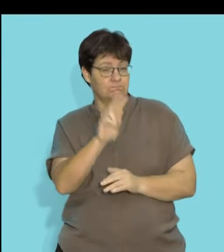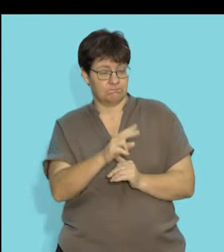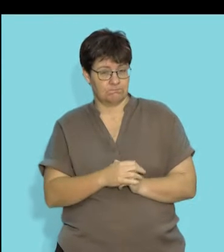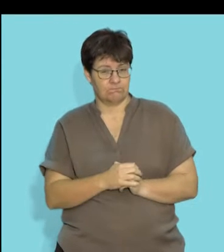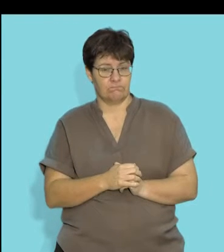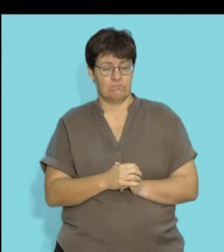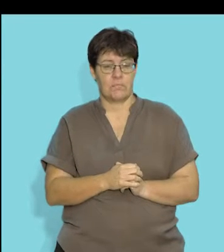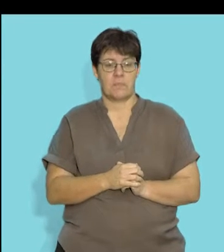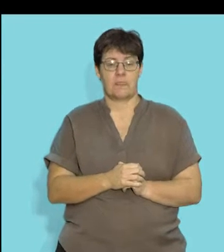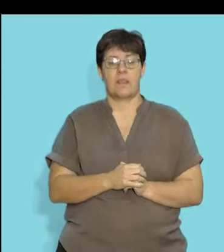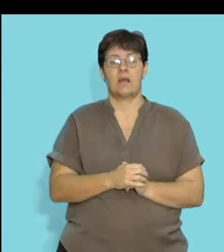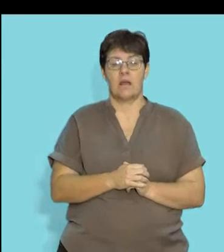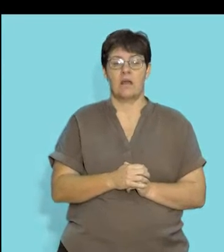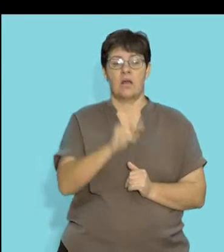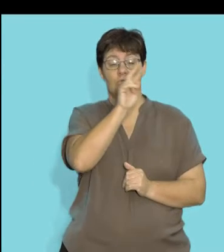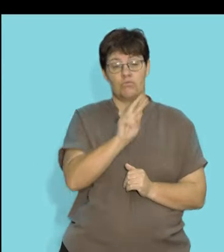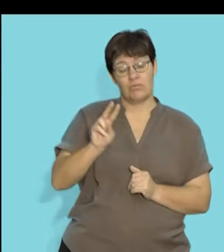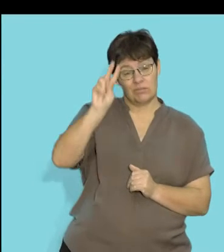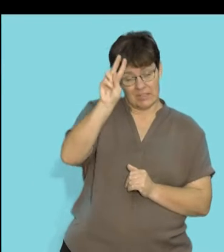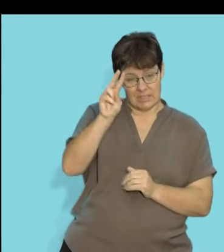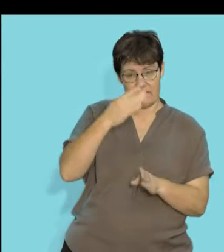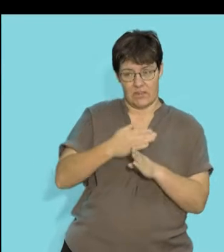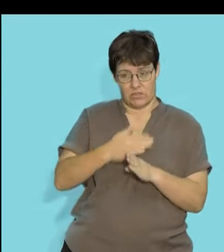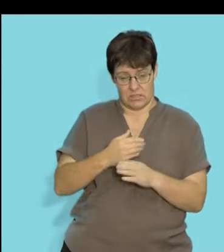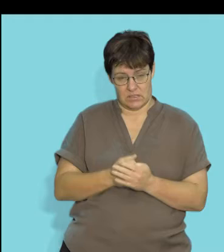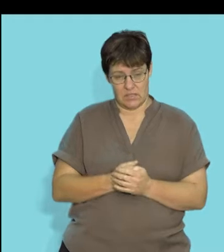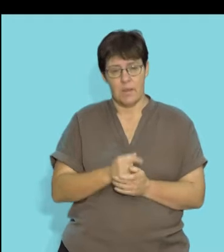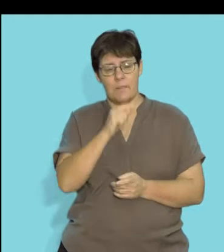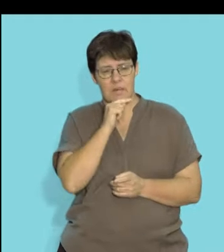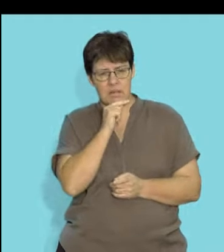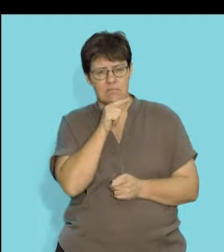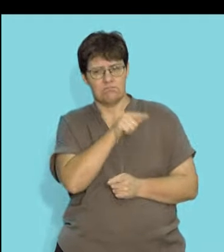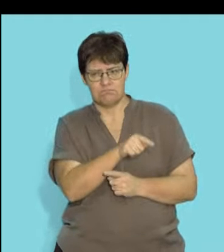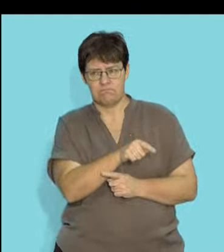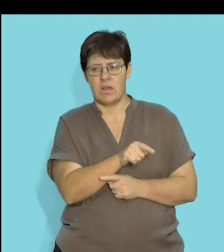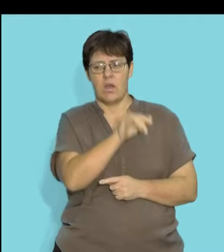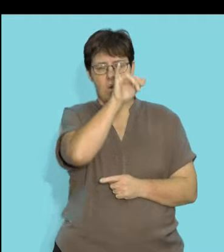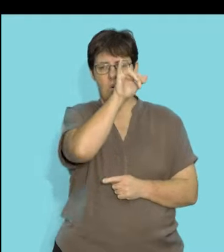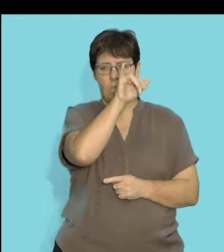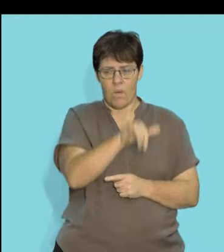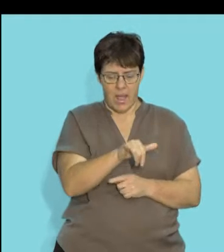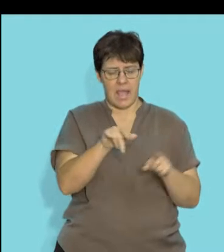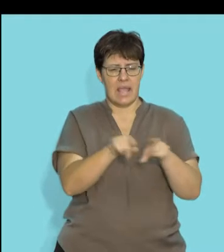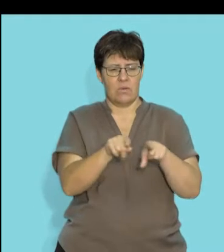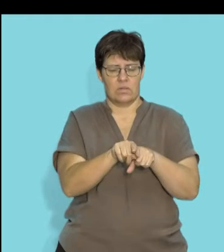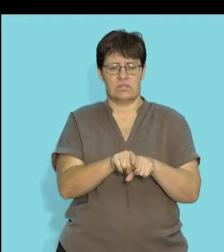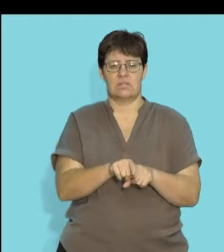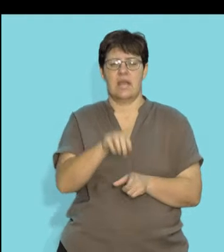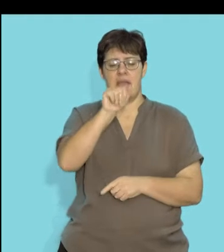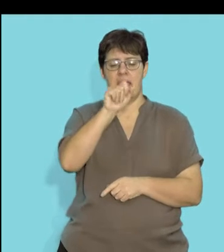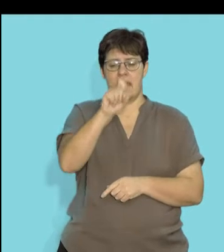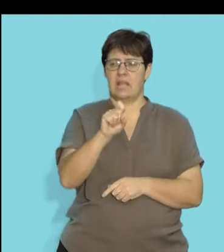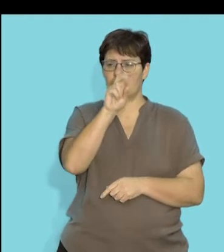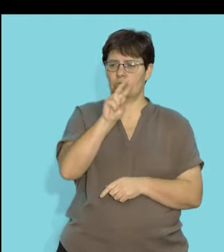we're going to look at is the quadratic function, which is a function of the form y is equals